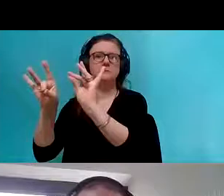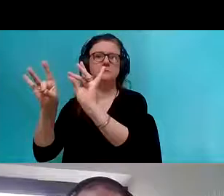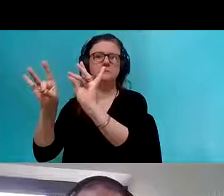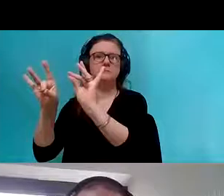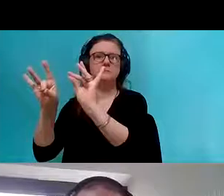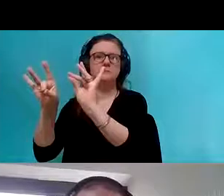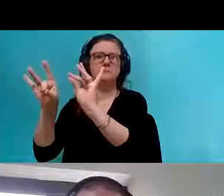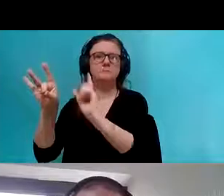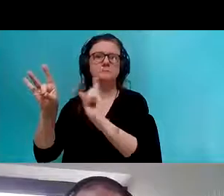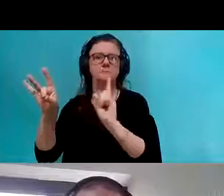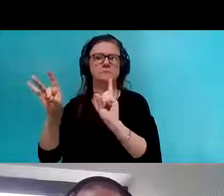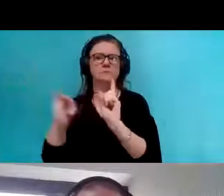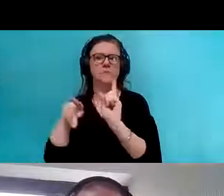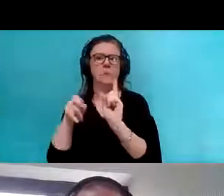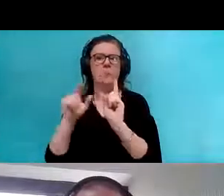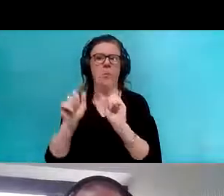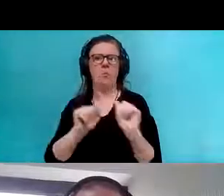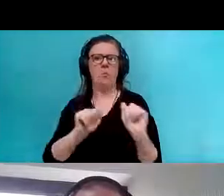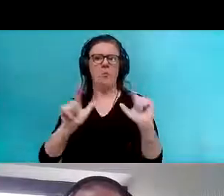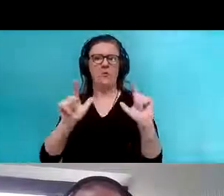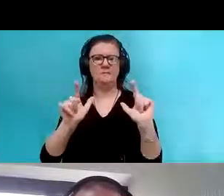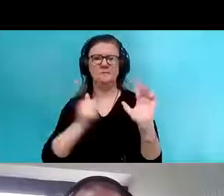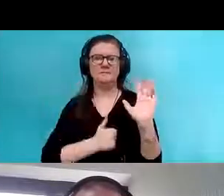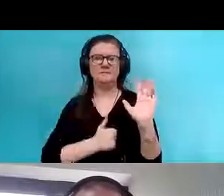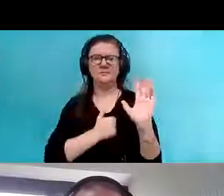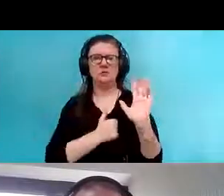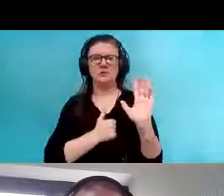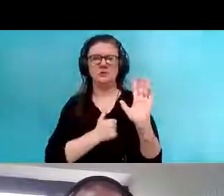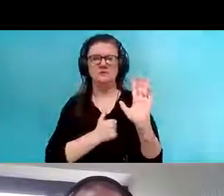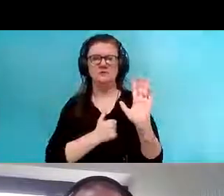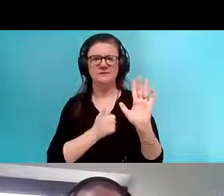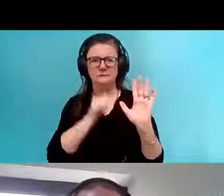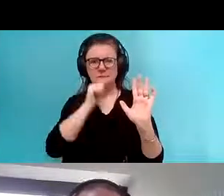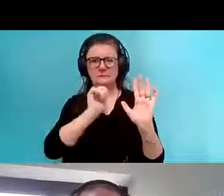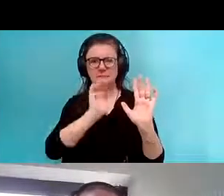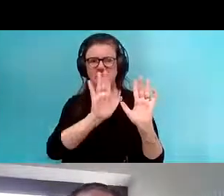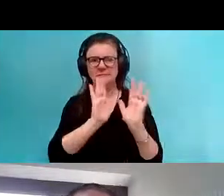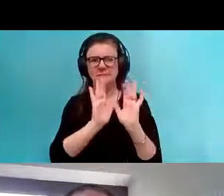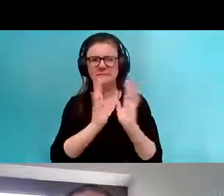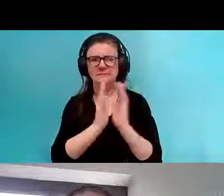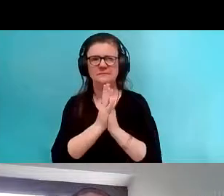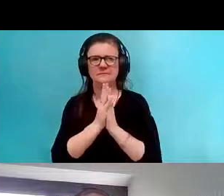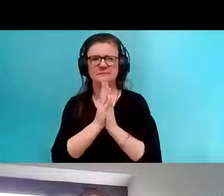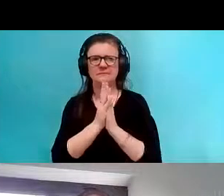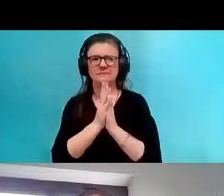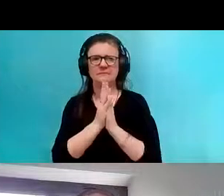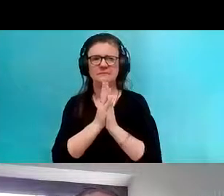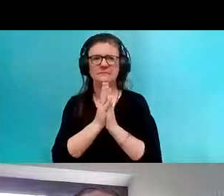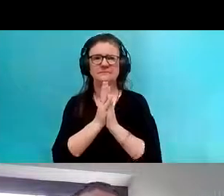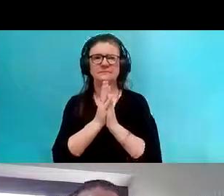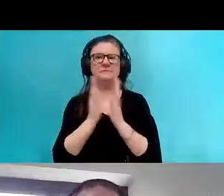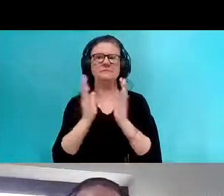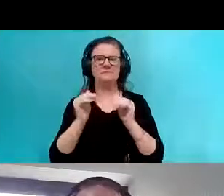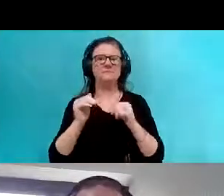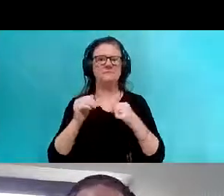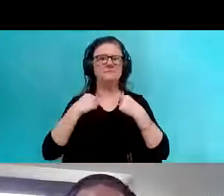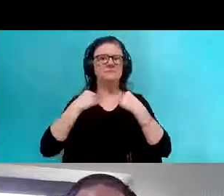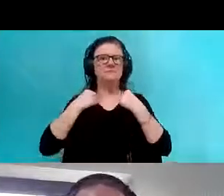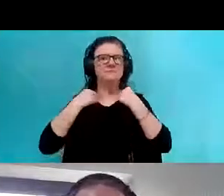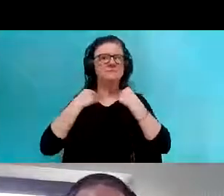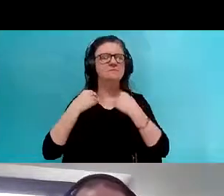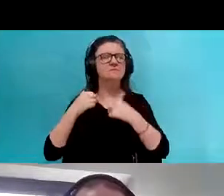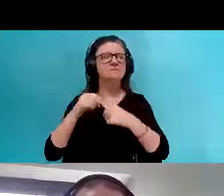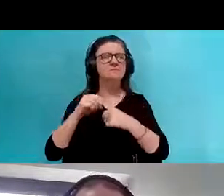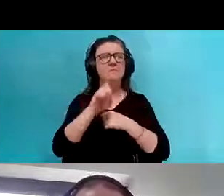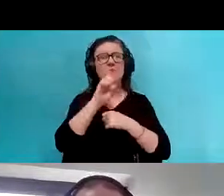I've just got a poll popping up in my screen, sorry. Bear with me a moment. Began in earnest. I don't think the